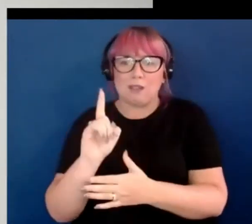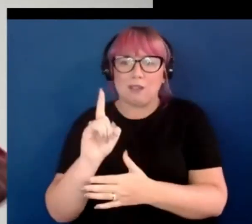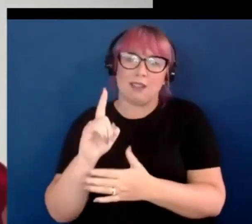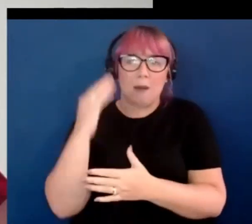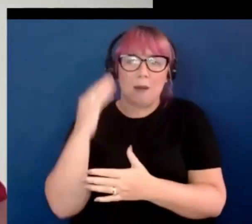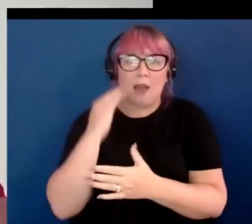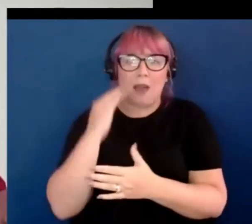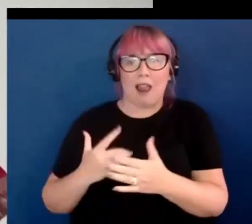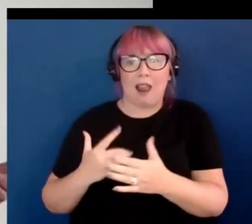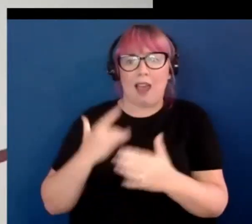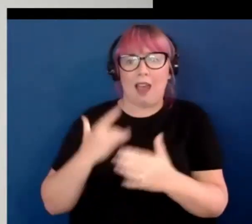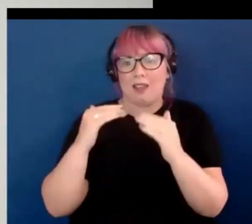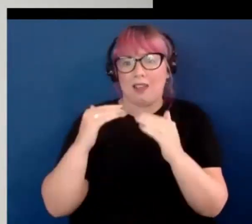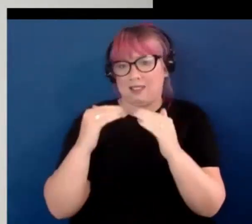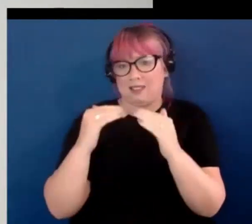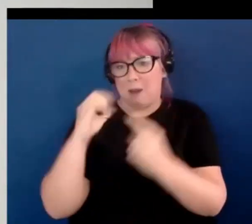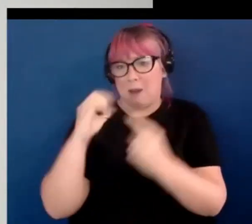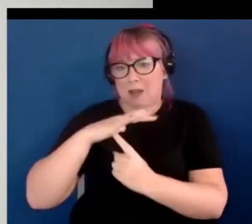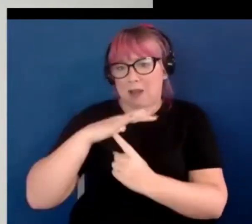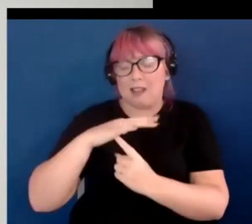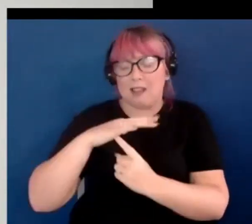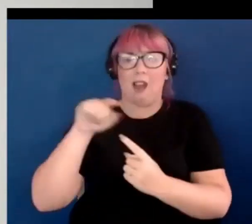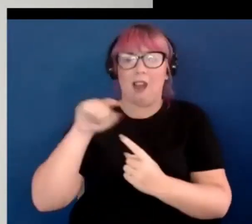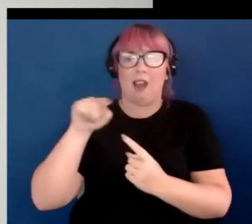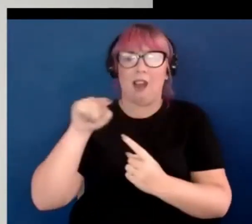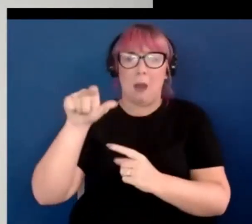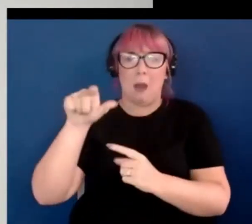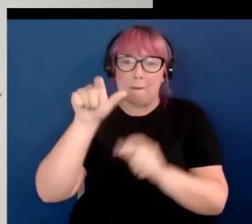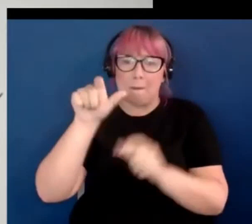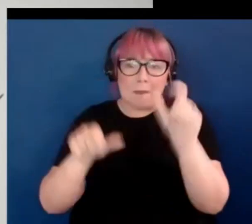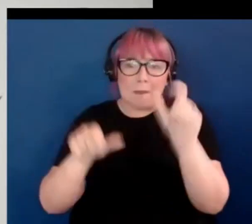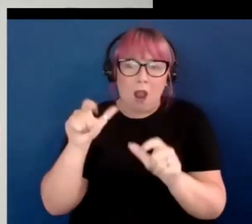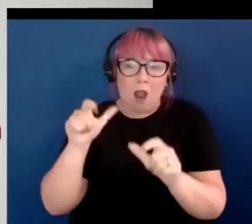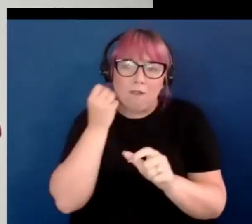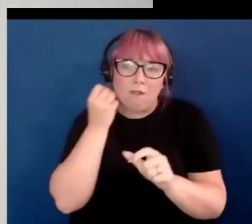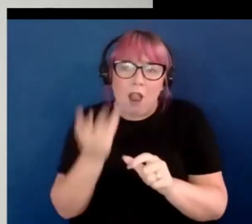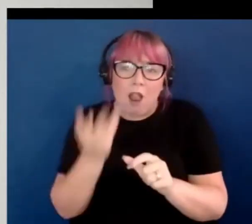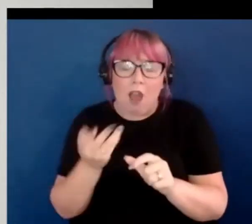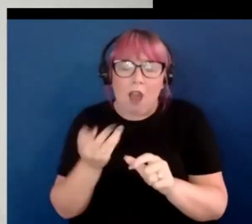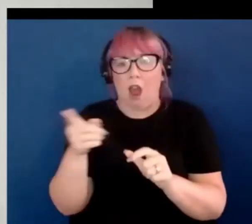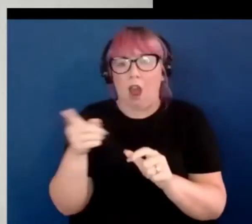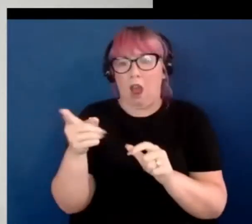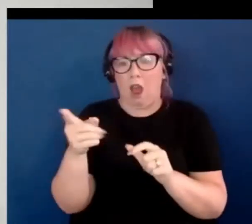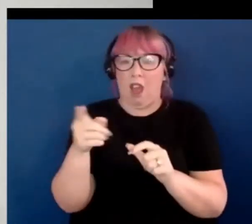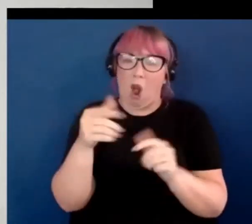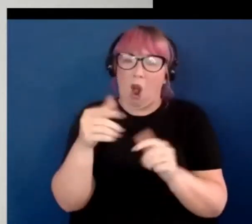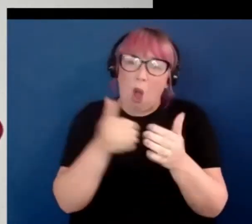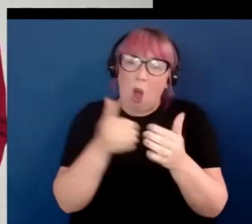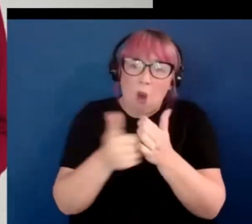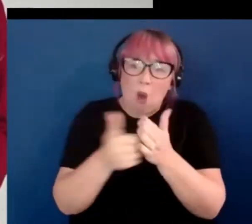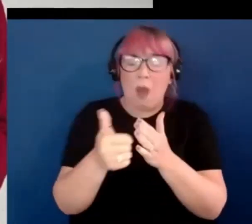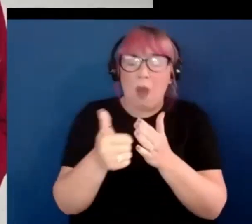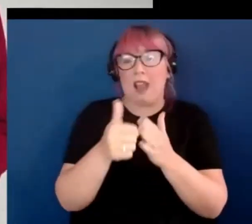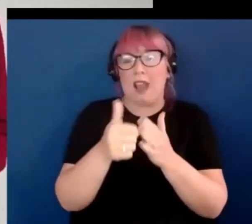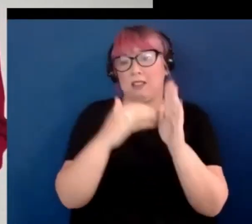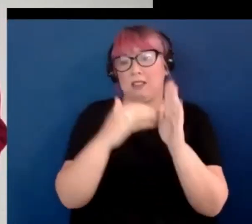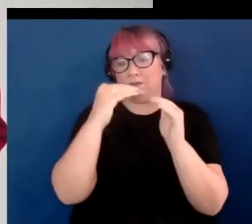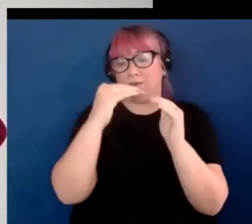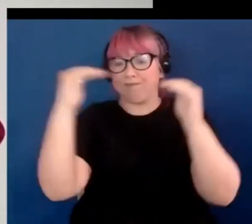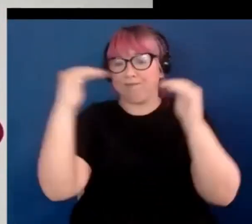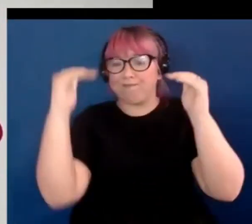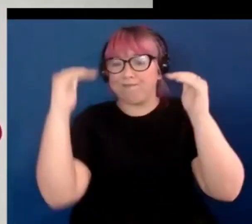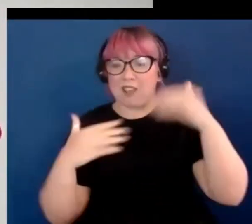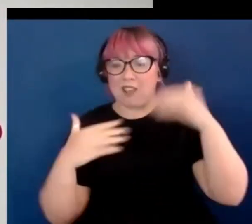breakdown. People of colour and the working class who have always suffered disproportionately from health inequality, social inequality